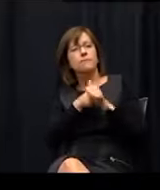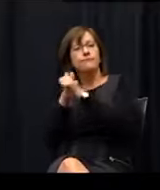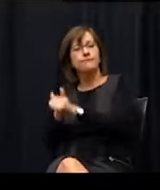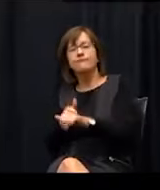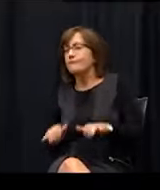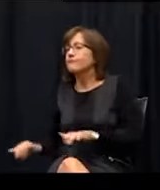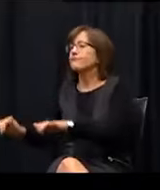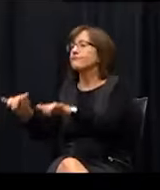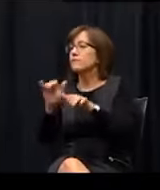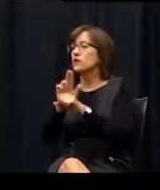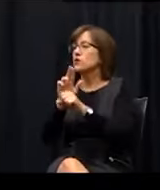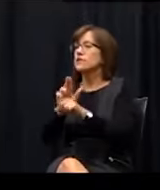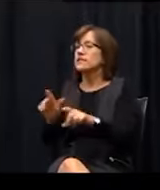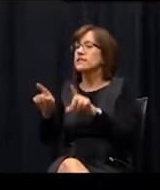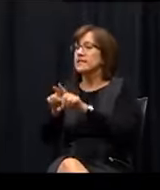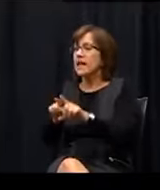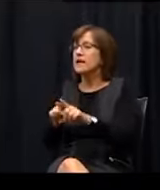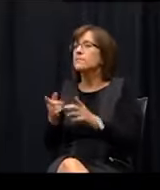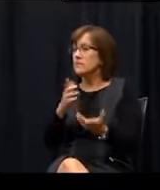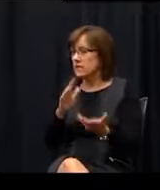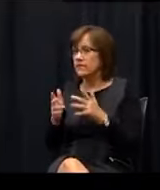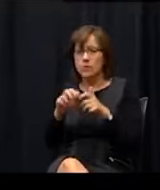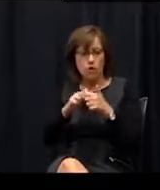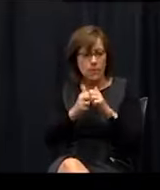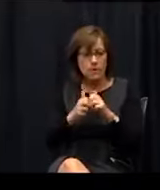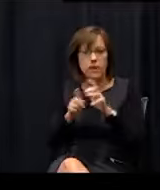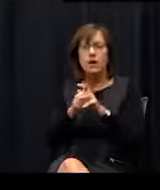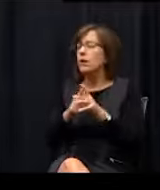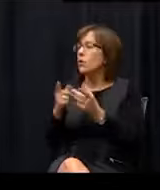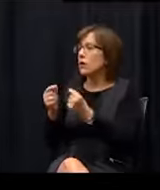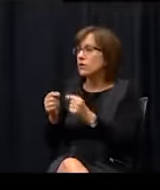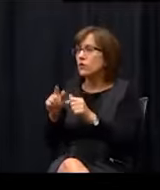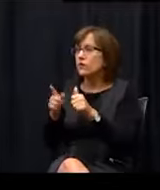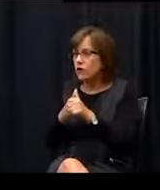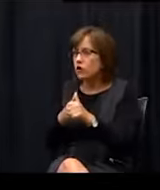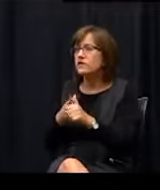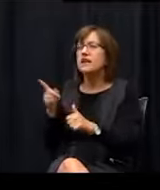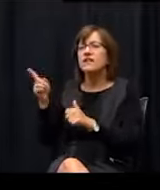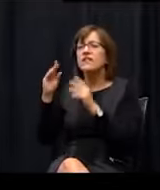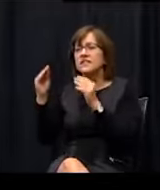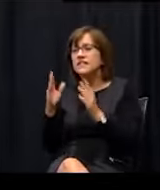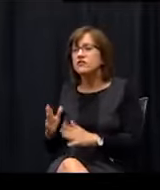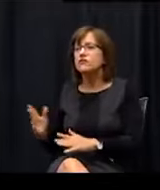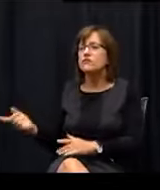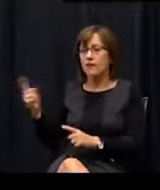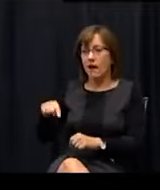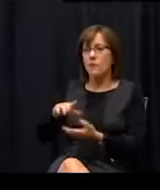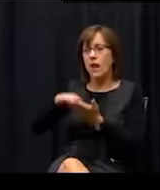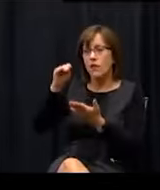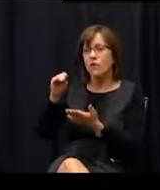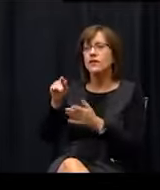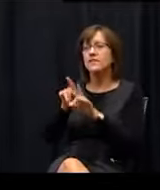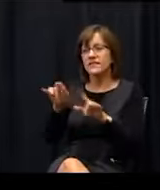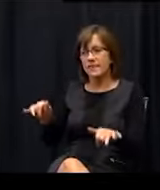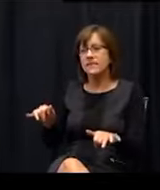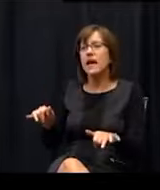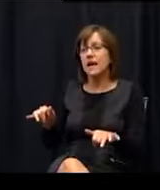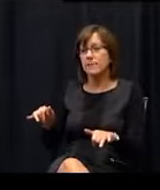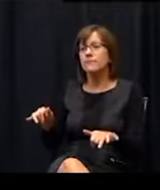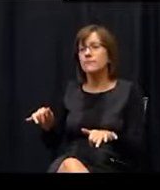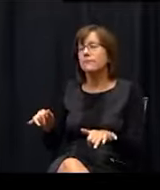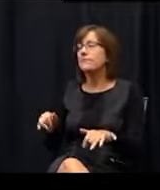calming down steps? This sounds like a problem, what should we do first? And help prompt and walk through those processes. That's